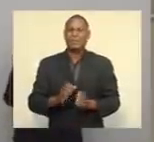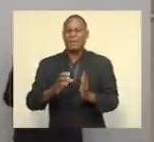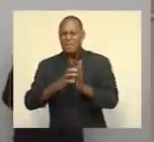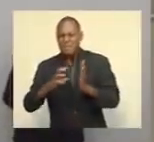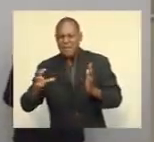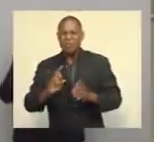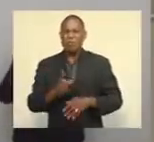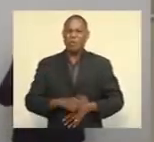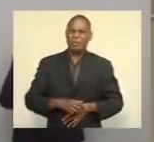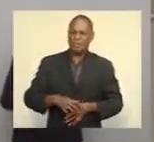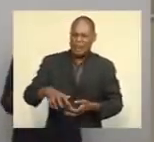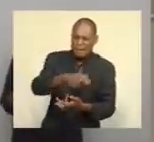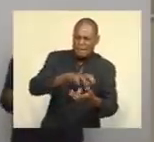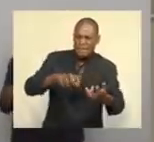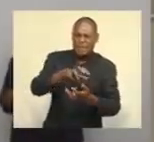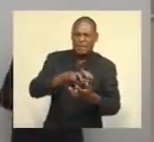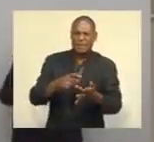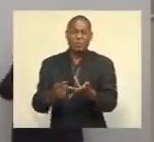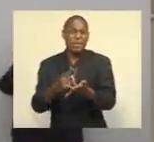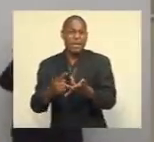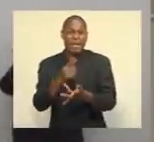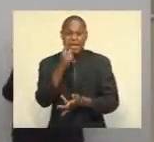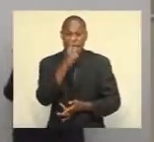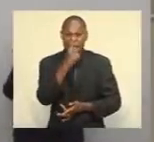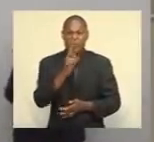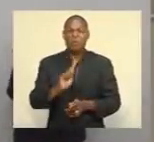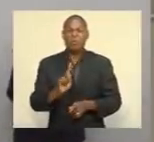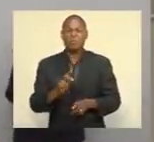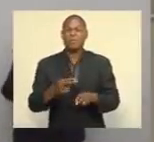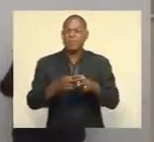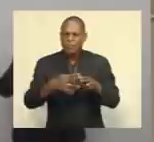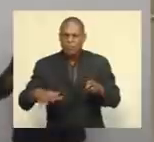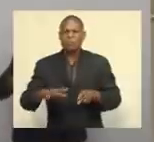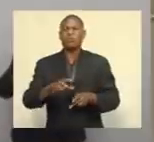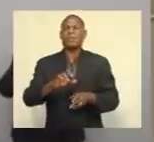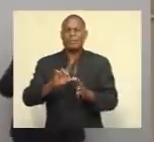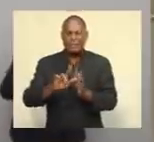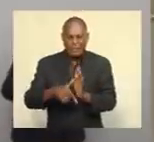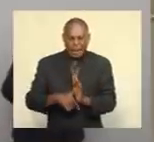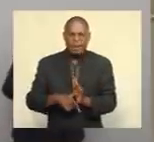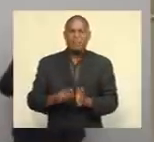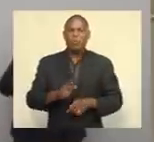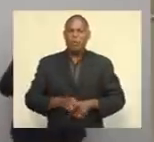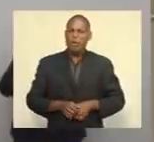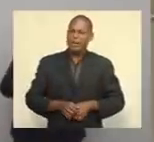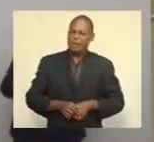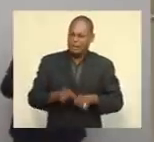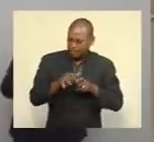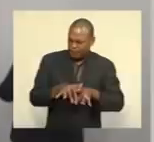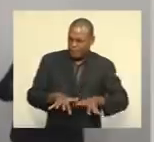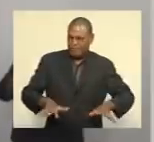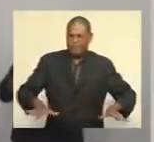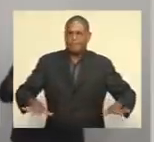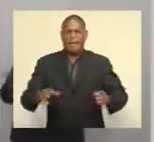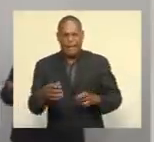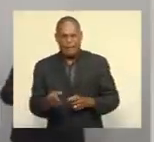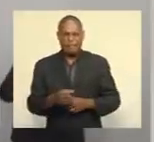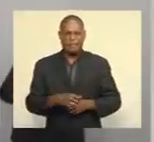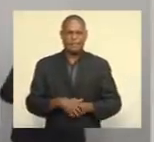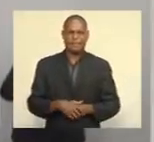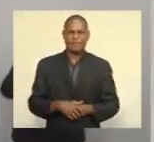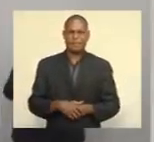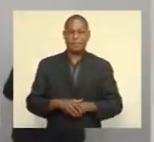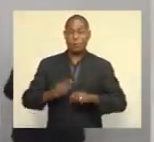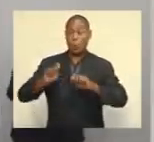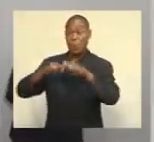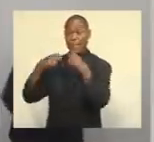other Fijians at the two-day funeral makes further transmissions in the community highly likely. The team in